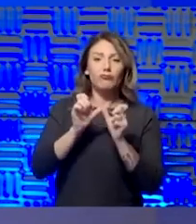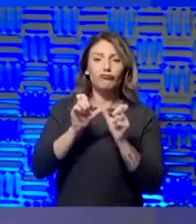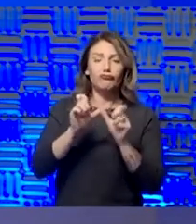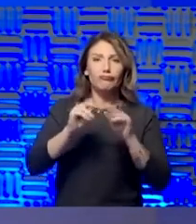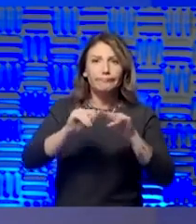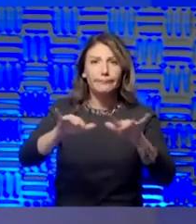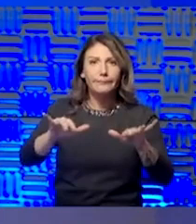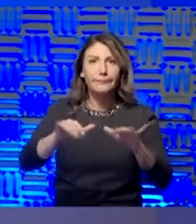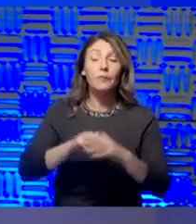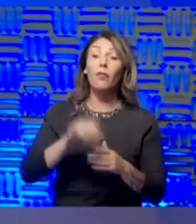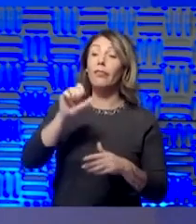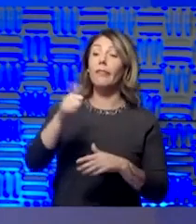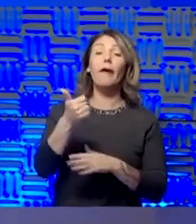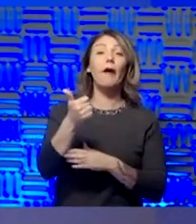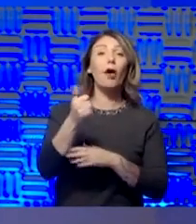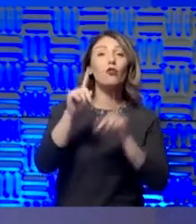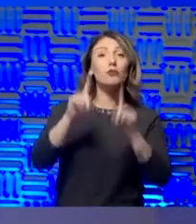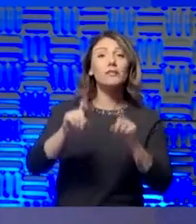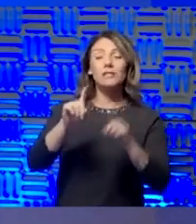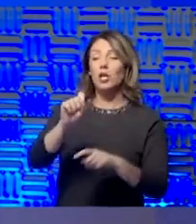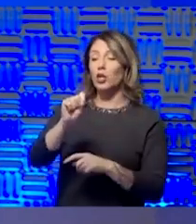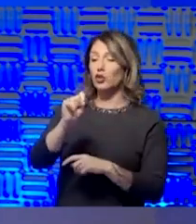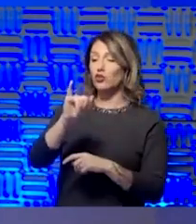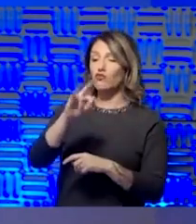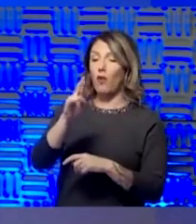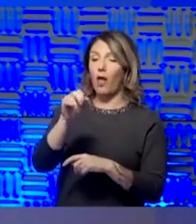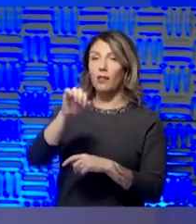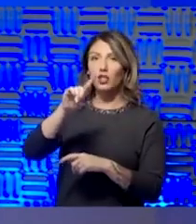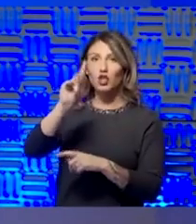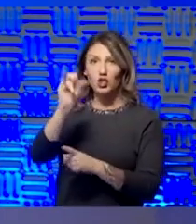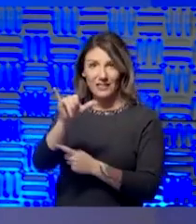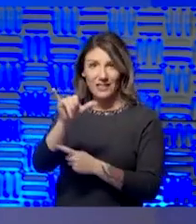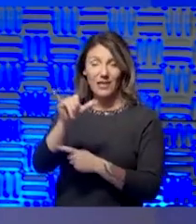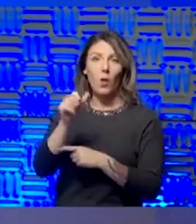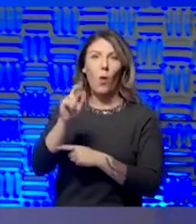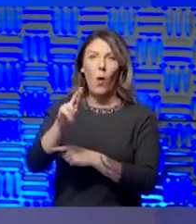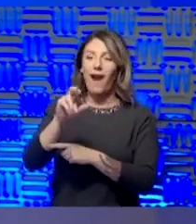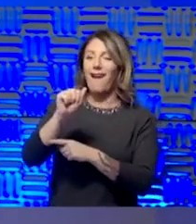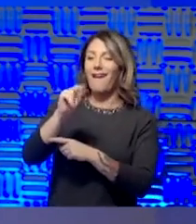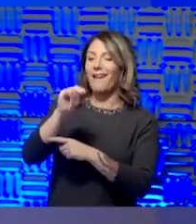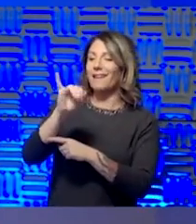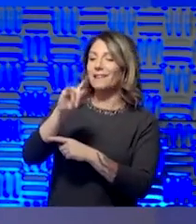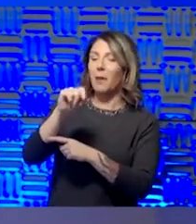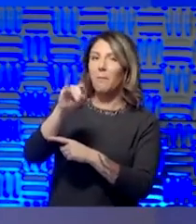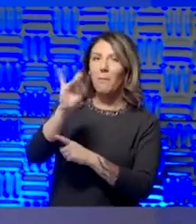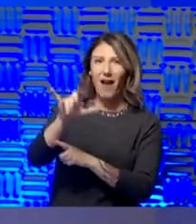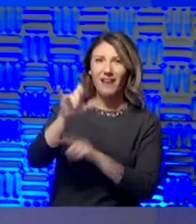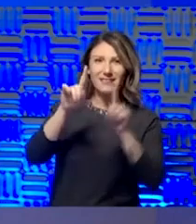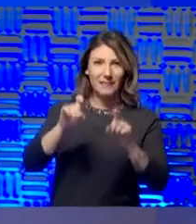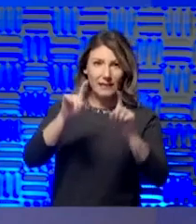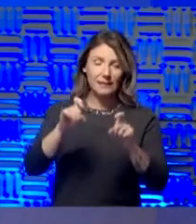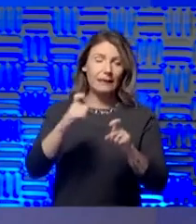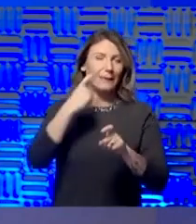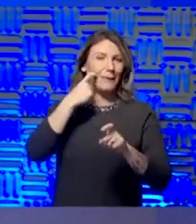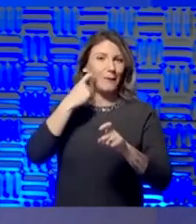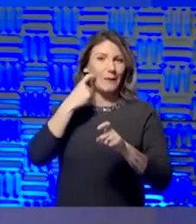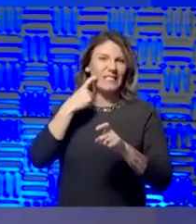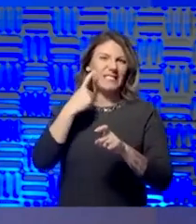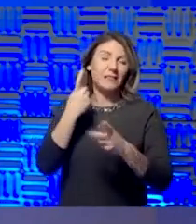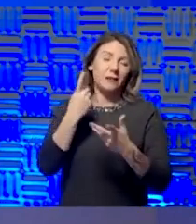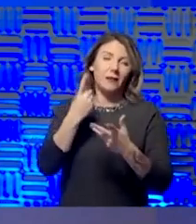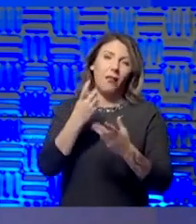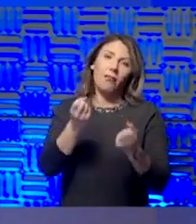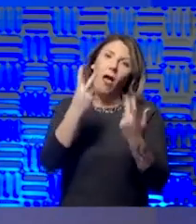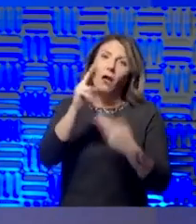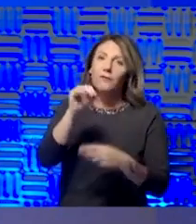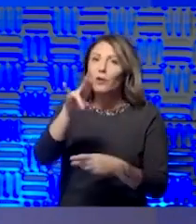is the serology or the antibody testing. And as you said, there has just been a lot in the news in the past week, and especially this weekend. Are